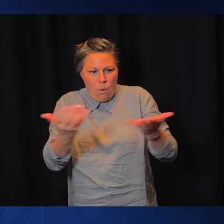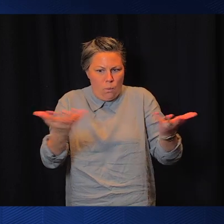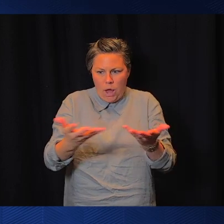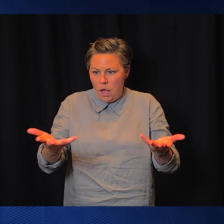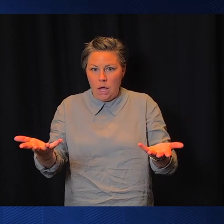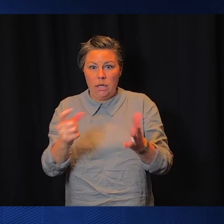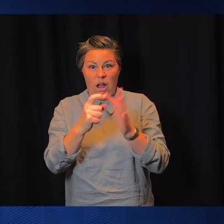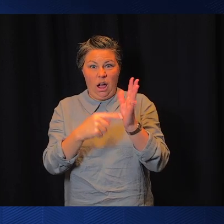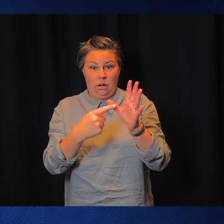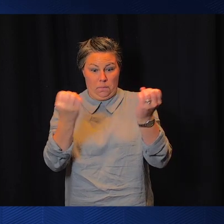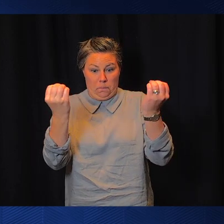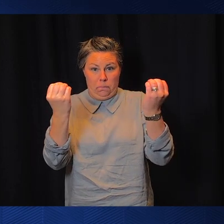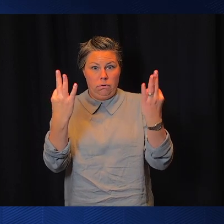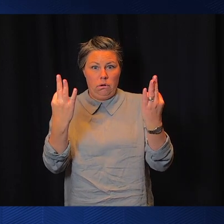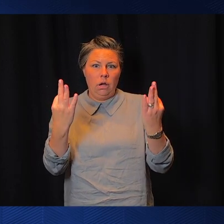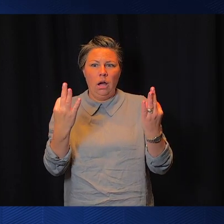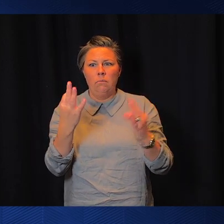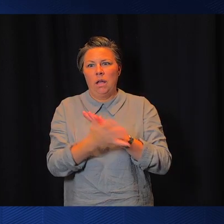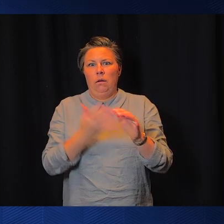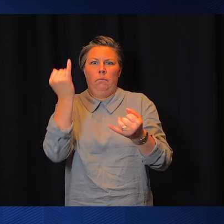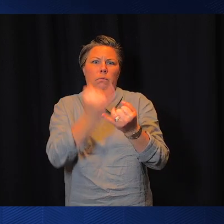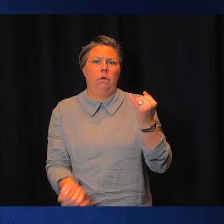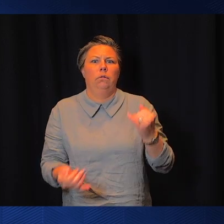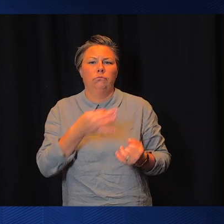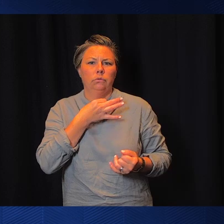included most at risk of disasters.